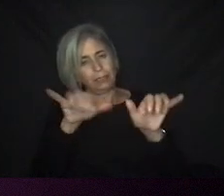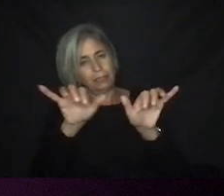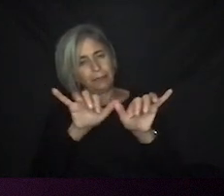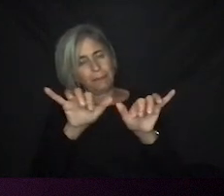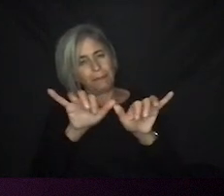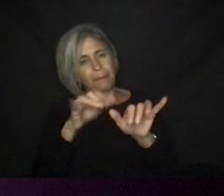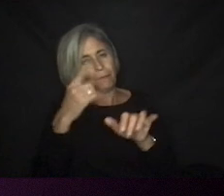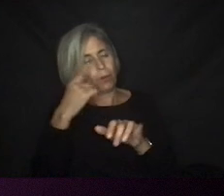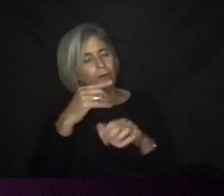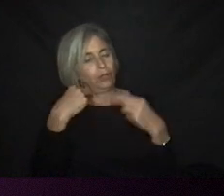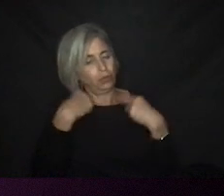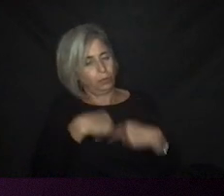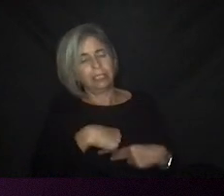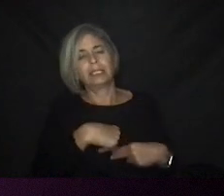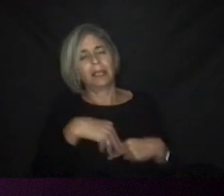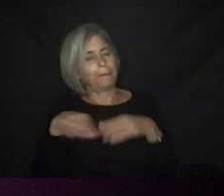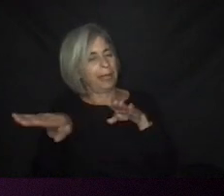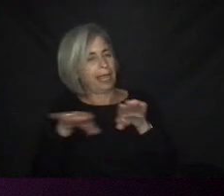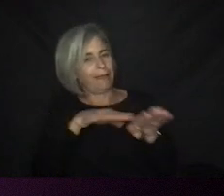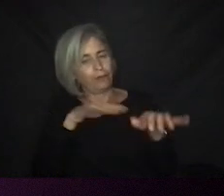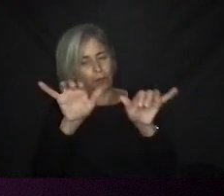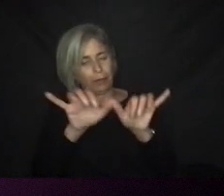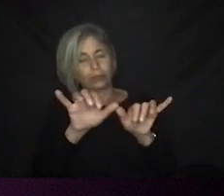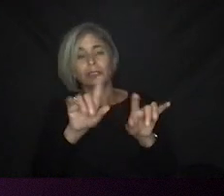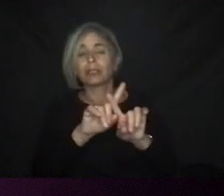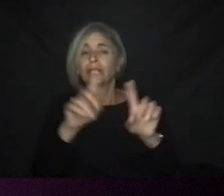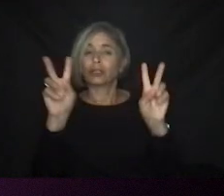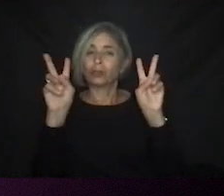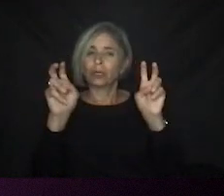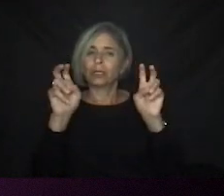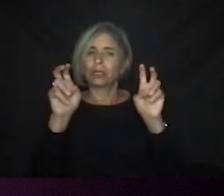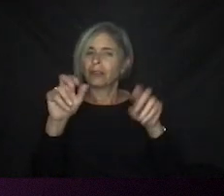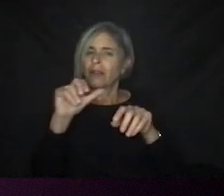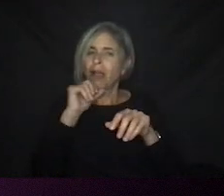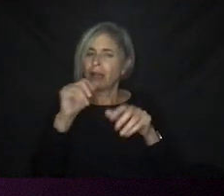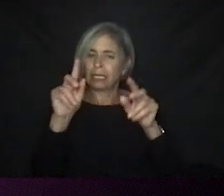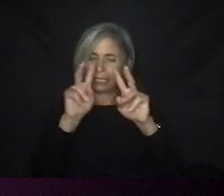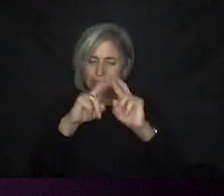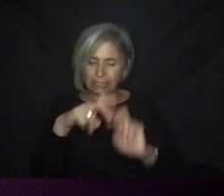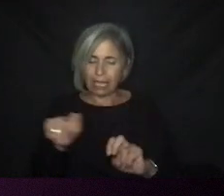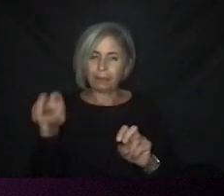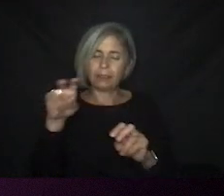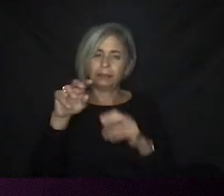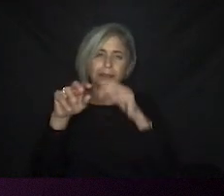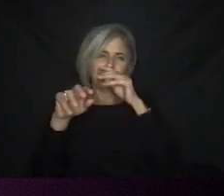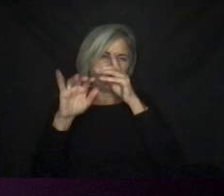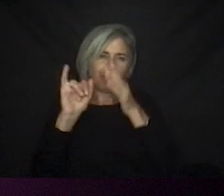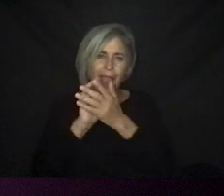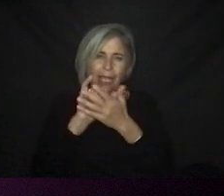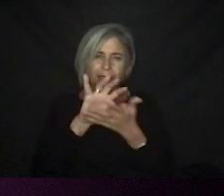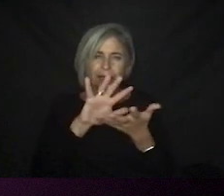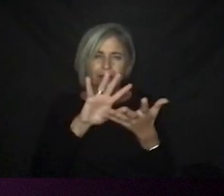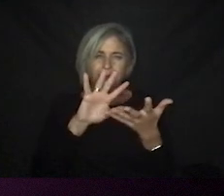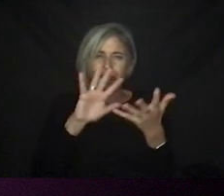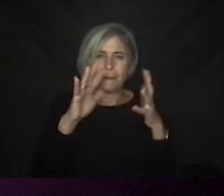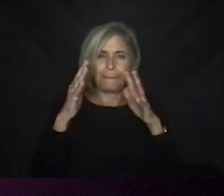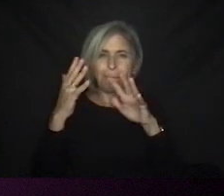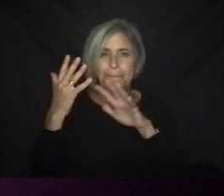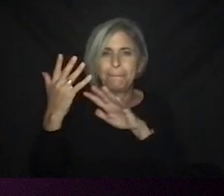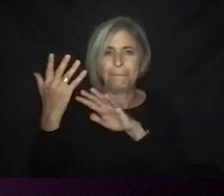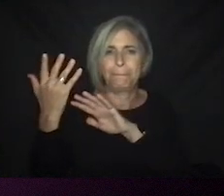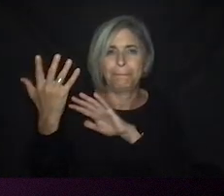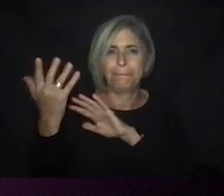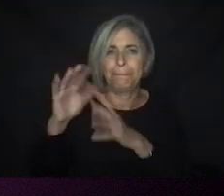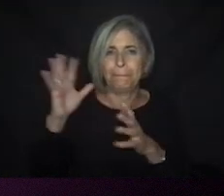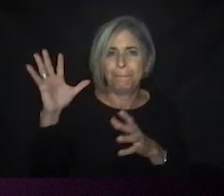humans, behavioral metrics. There's a great quote. There is an unexamined faith that amassing metric data and sharing it